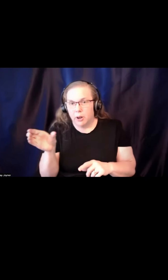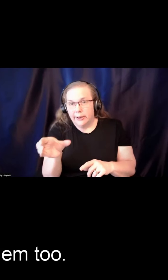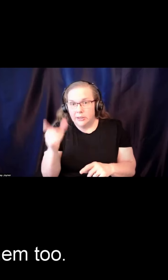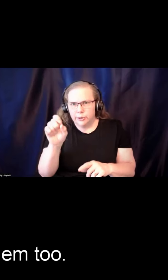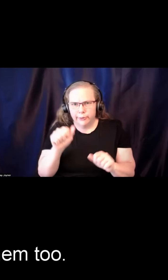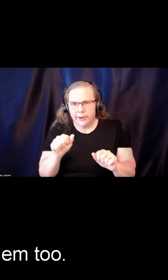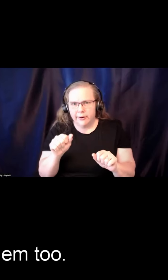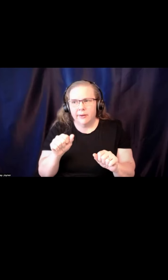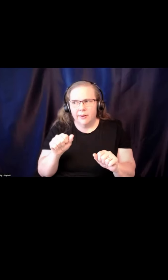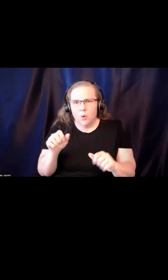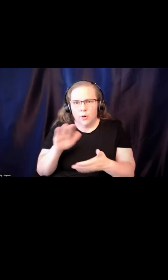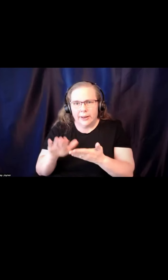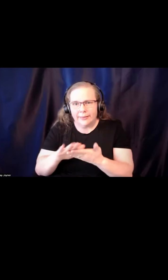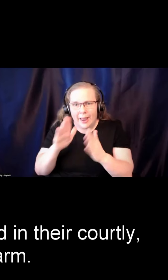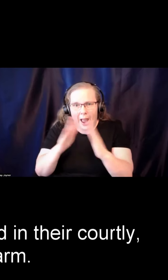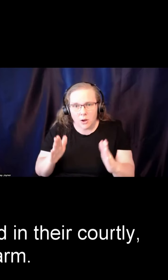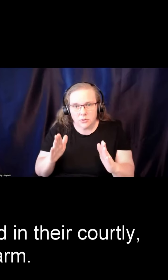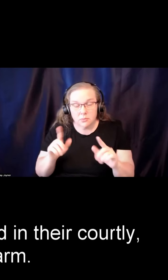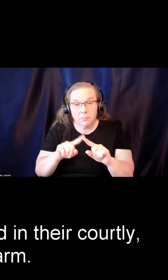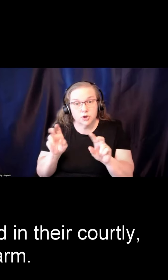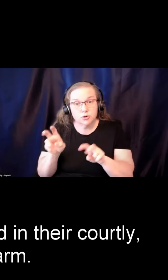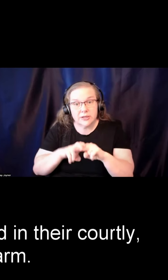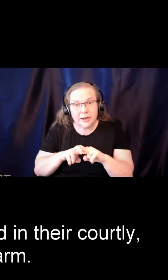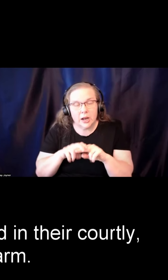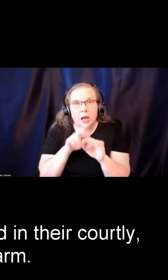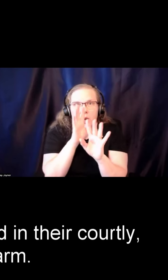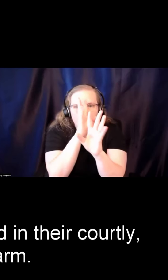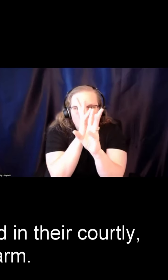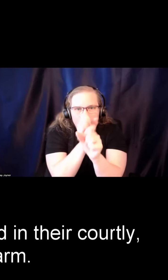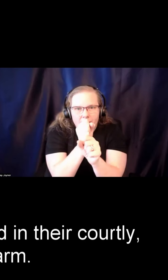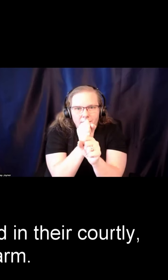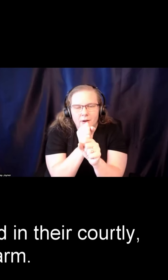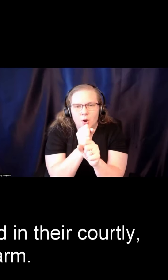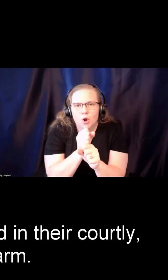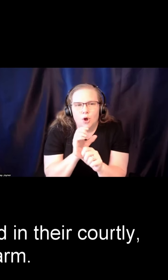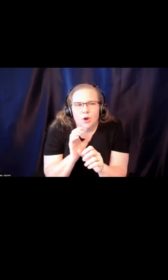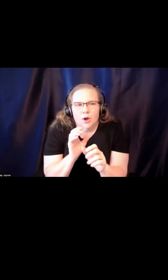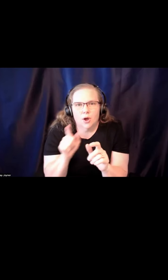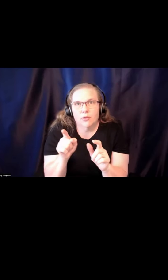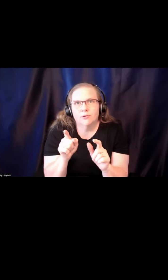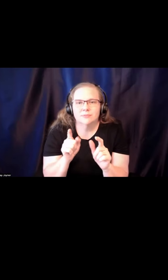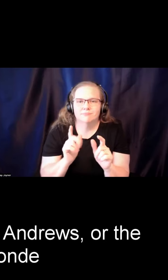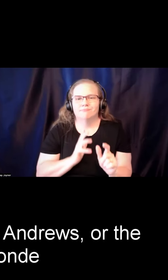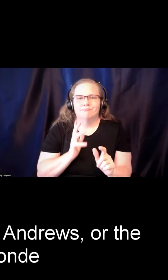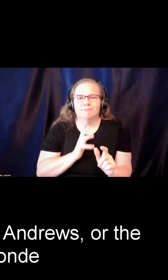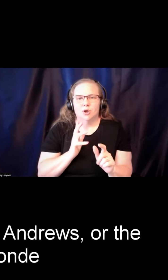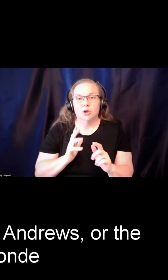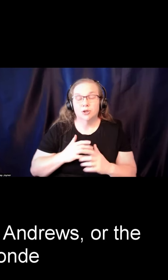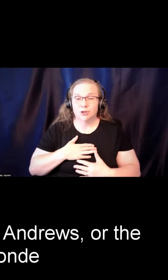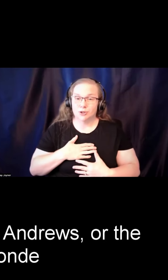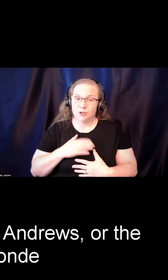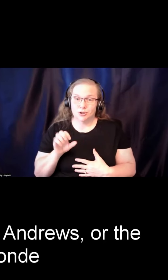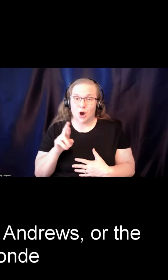transfixed, and watch them too, and become engulfed in their courtly, fusty charm. And you look